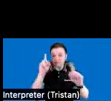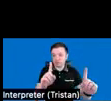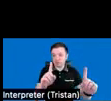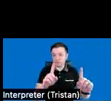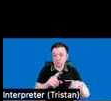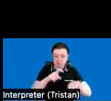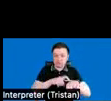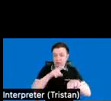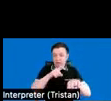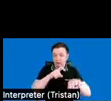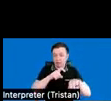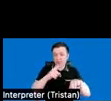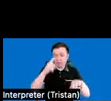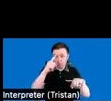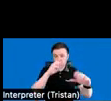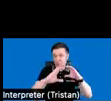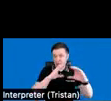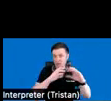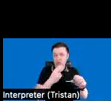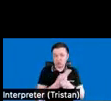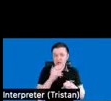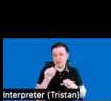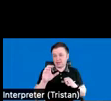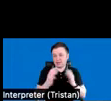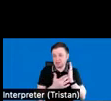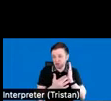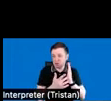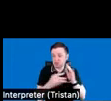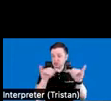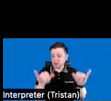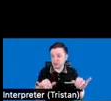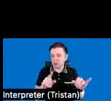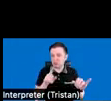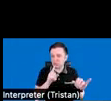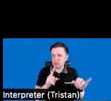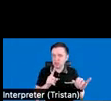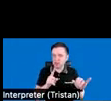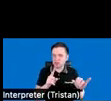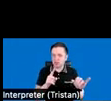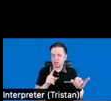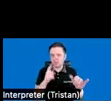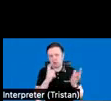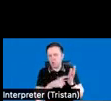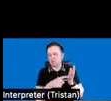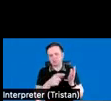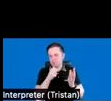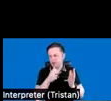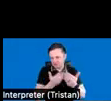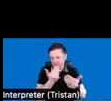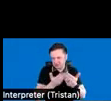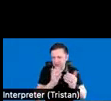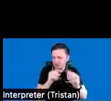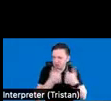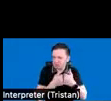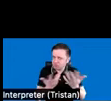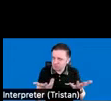to communicate using current AAC technology and systems has been really recognized as a challenge. And